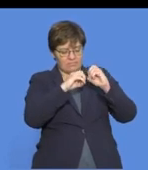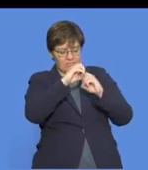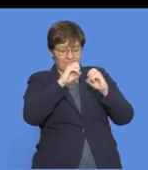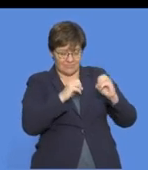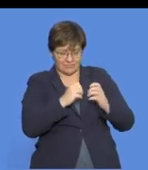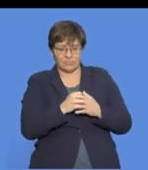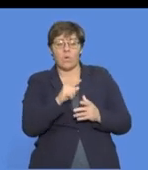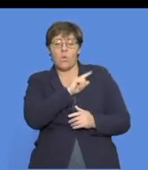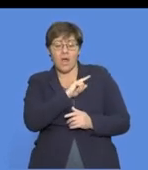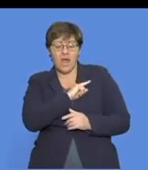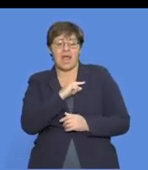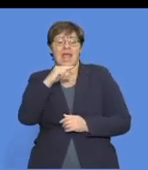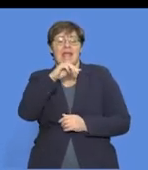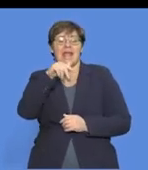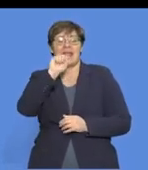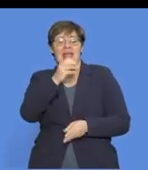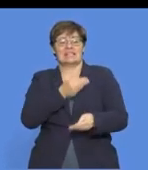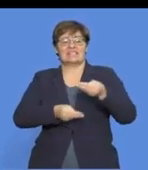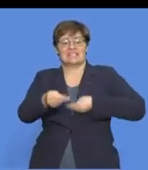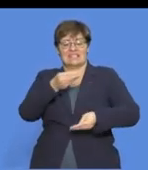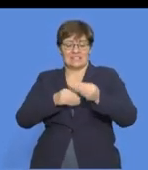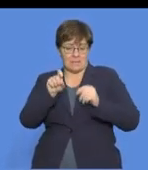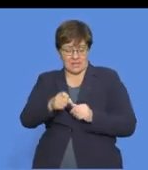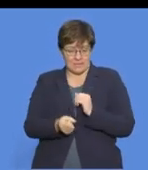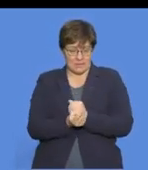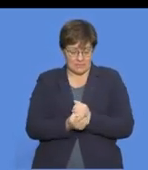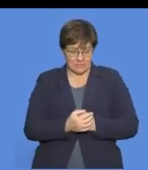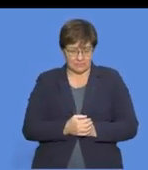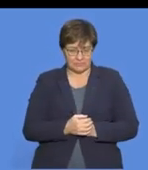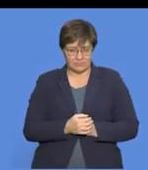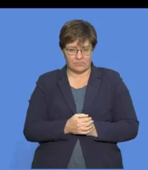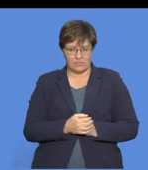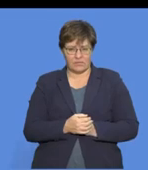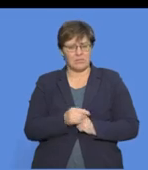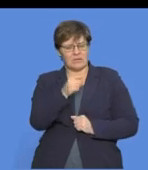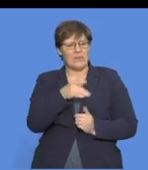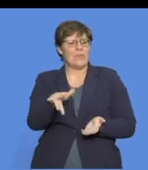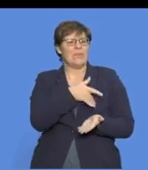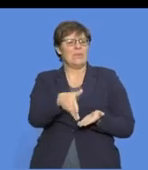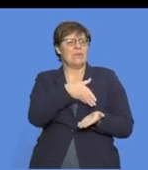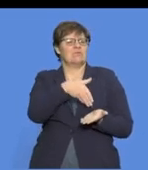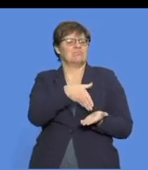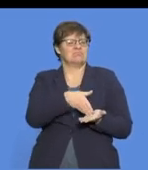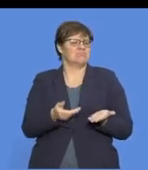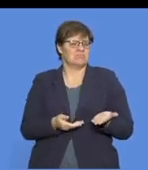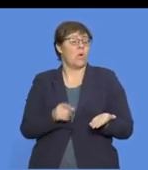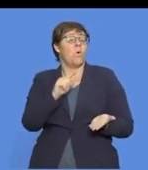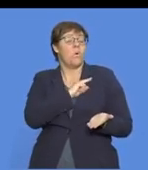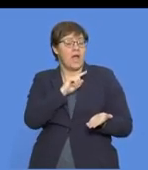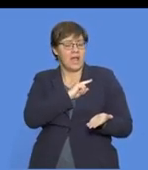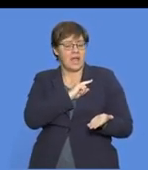gaseous exchange. But this cell looks empty, and that is because it's got a huge